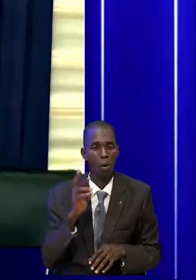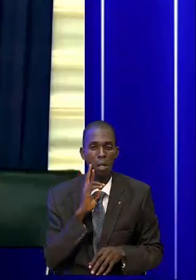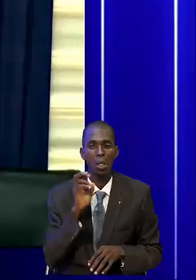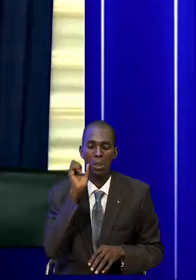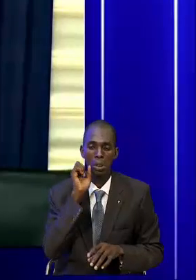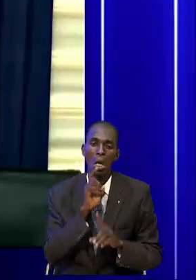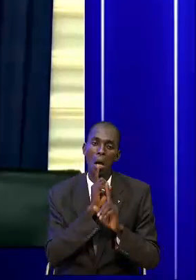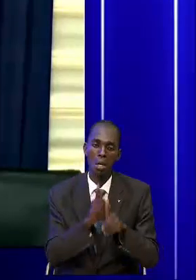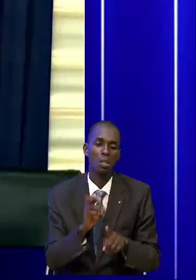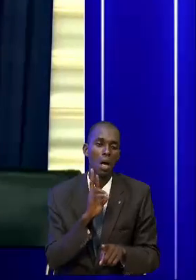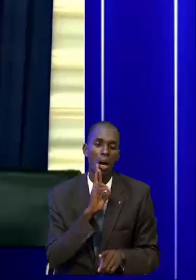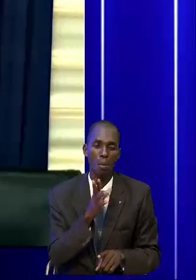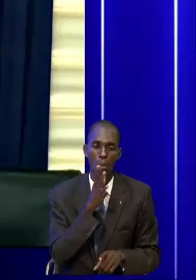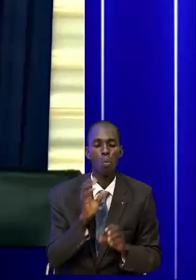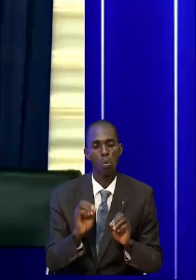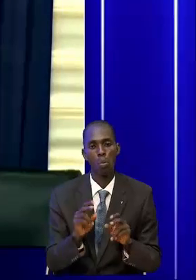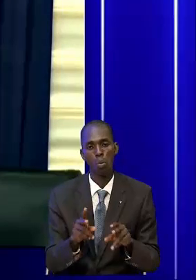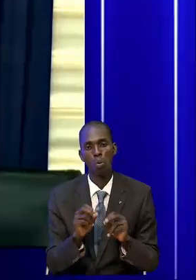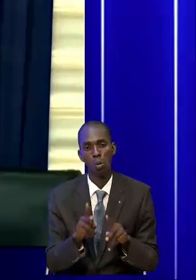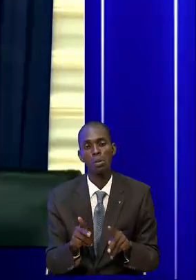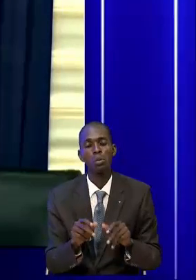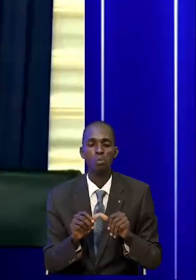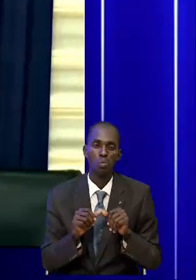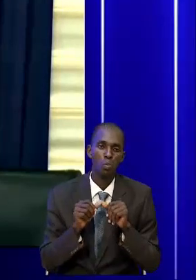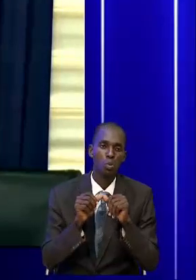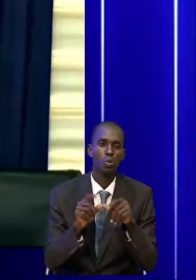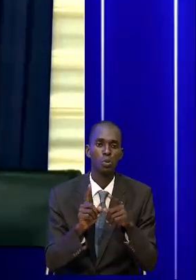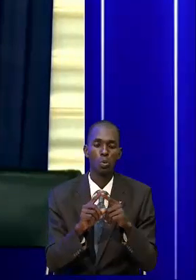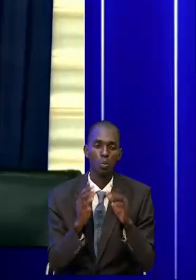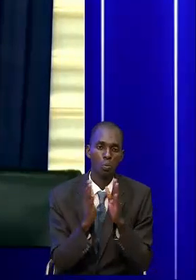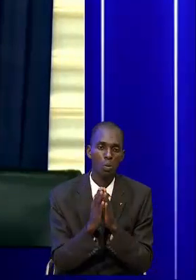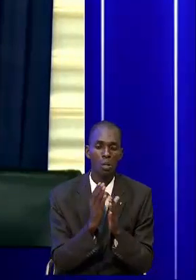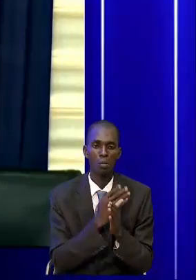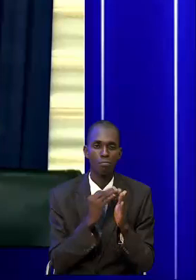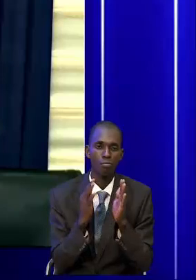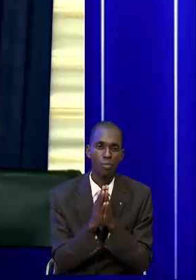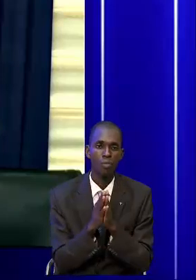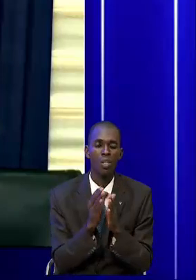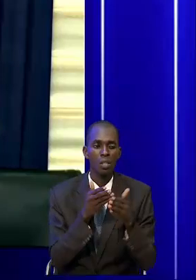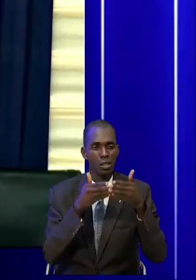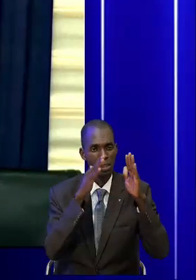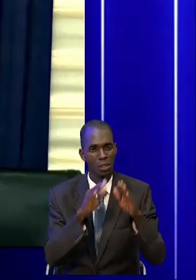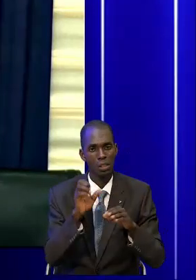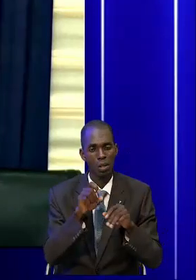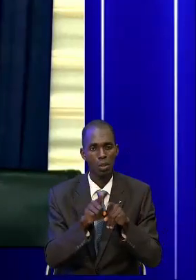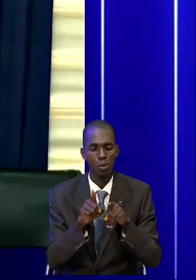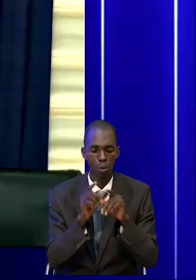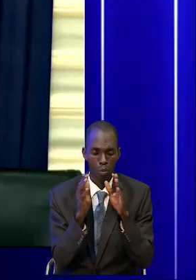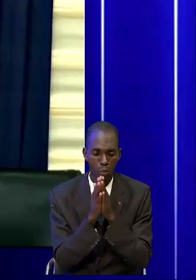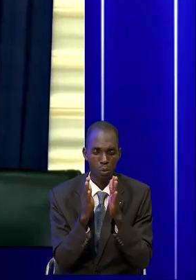the miracle that God can do for us. She said, it's okay. We are continuing to